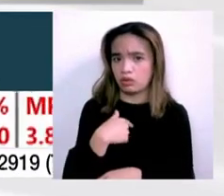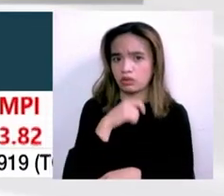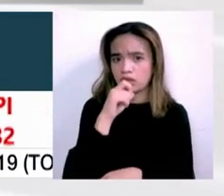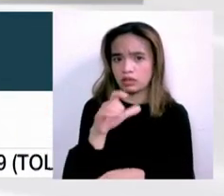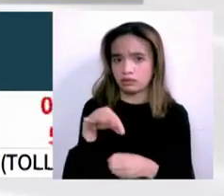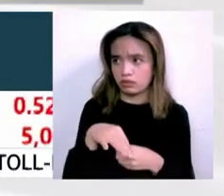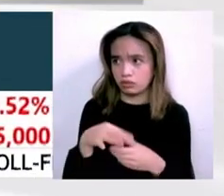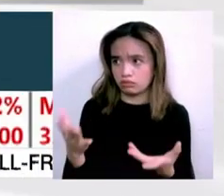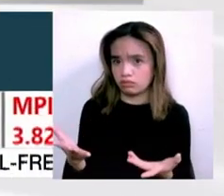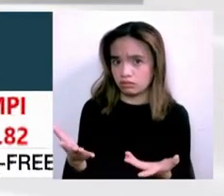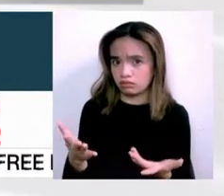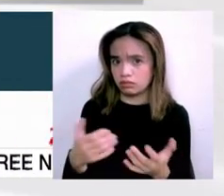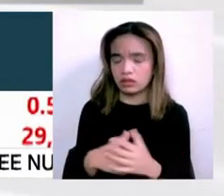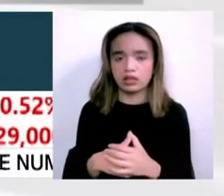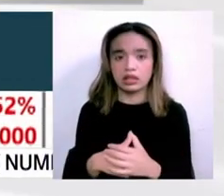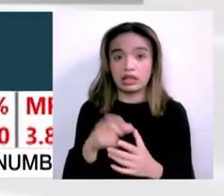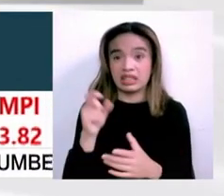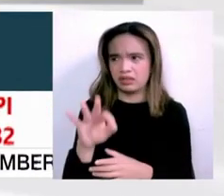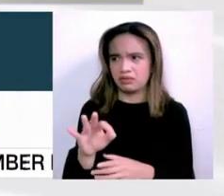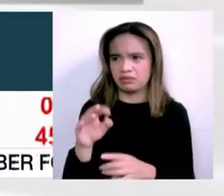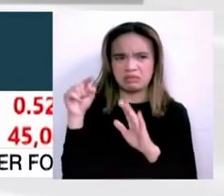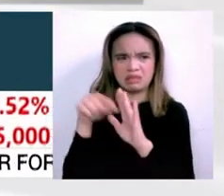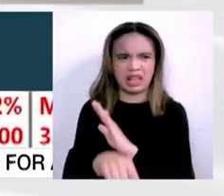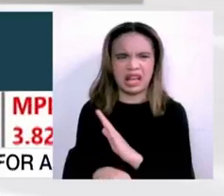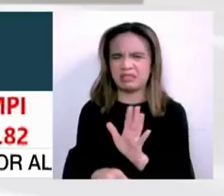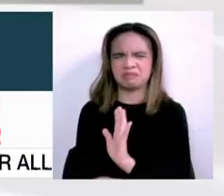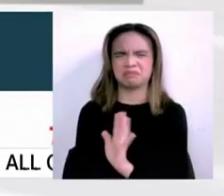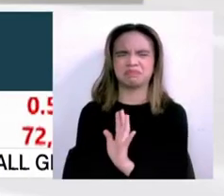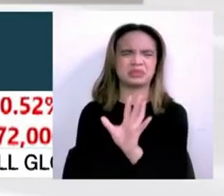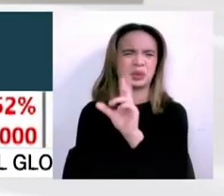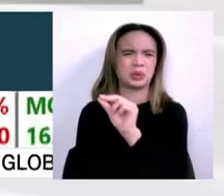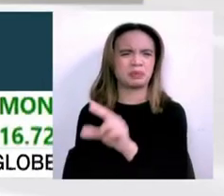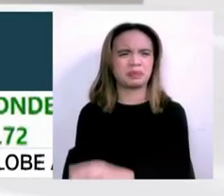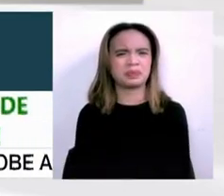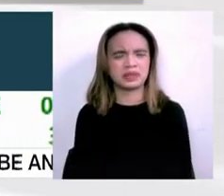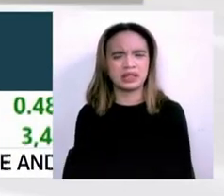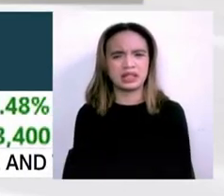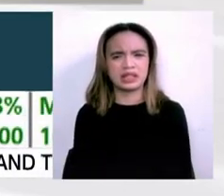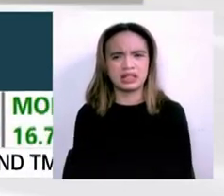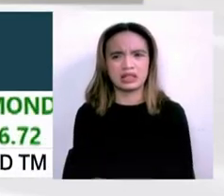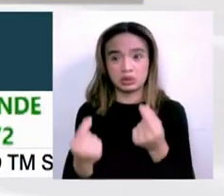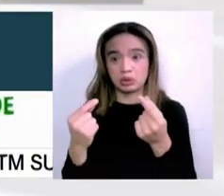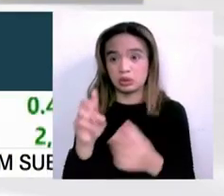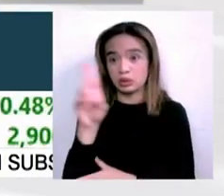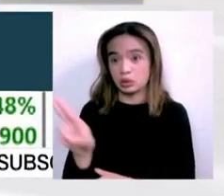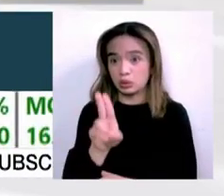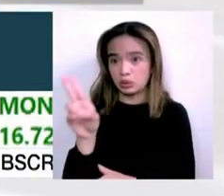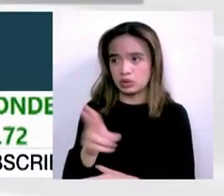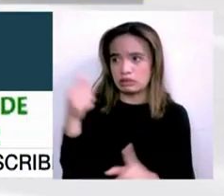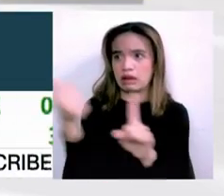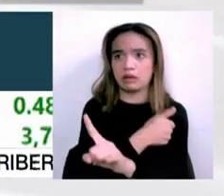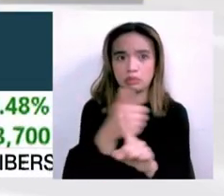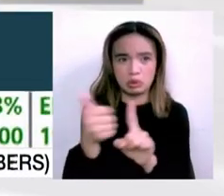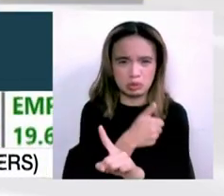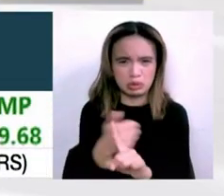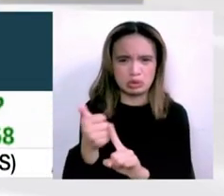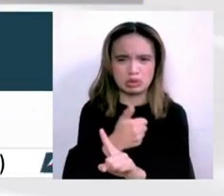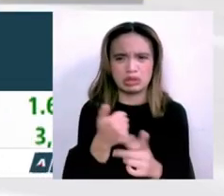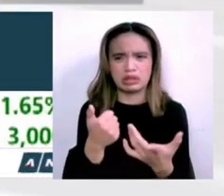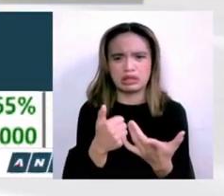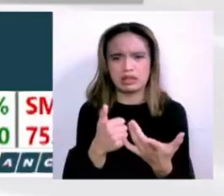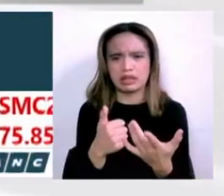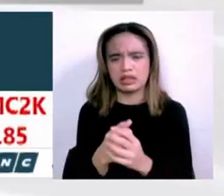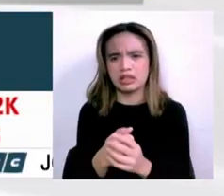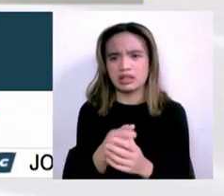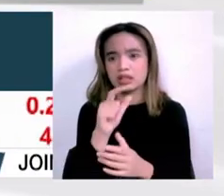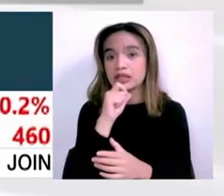kung blood in their hands, no, deliberate, tapos ginamit sa pag-abuso, not only blood in their hands, literally,